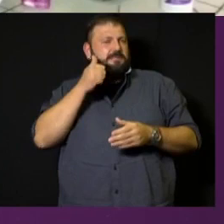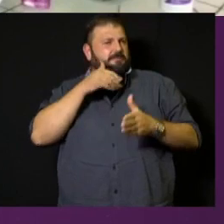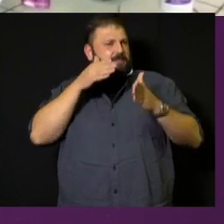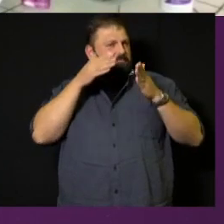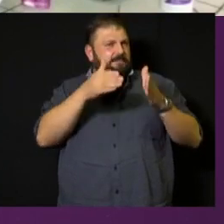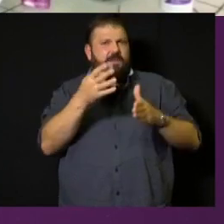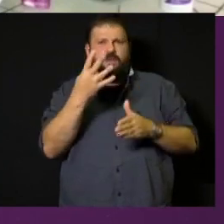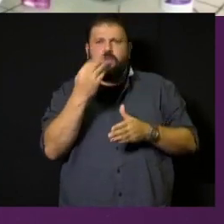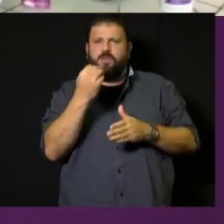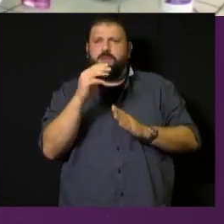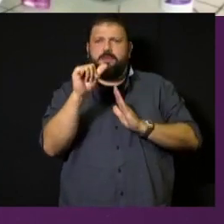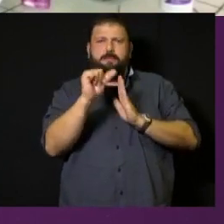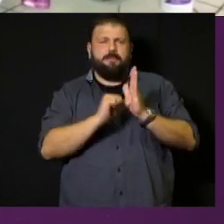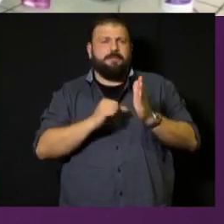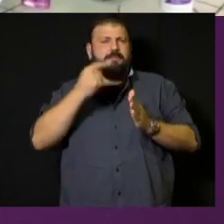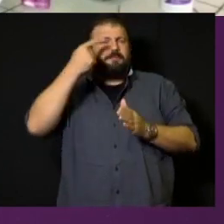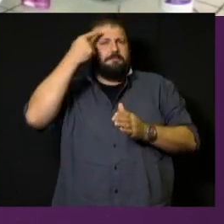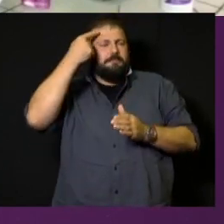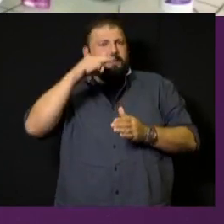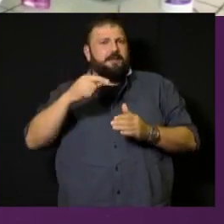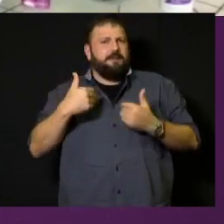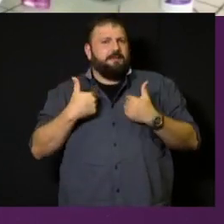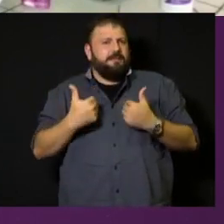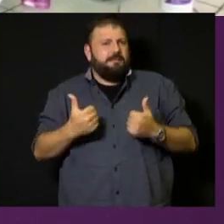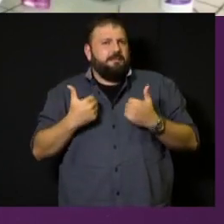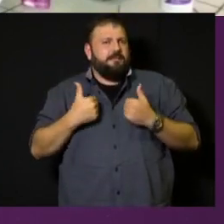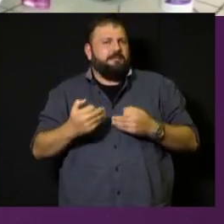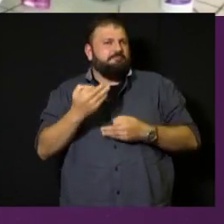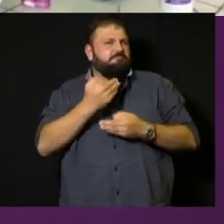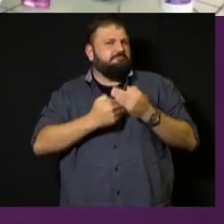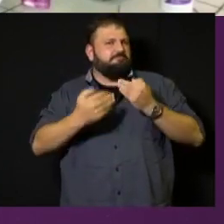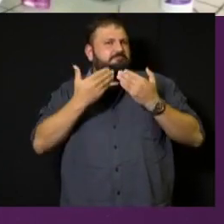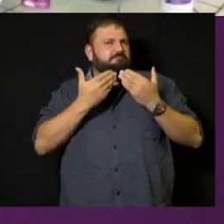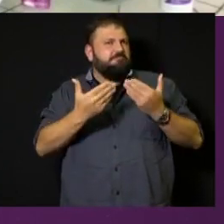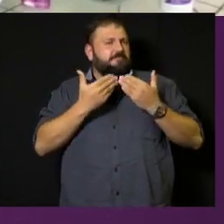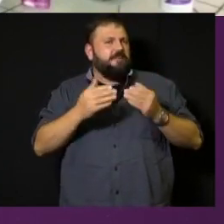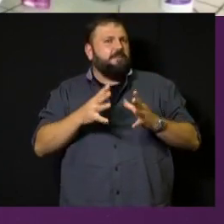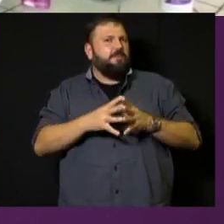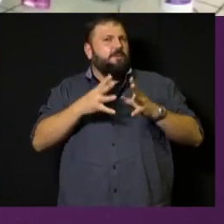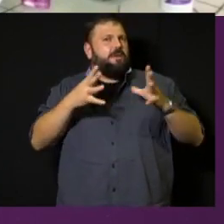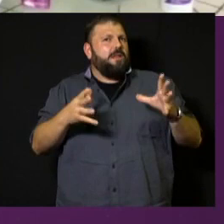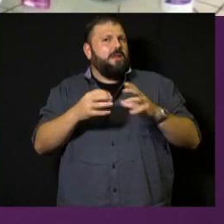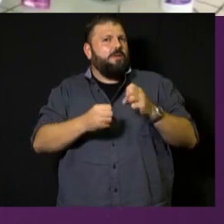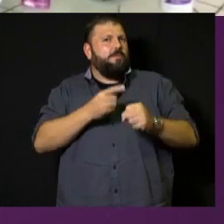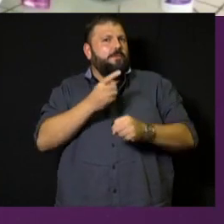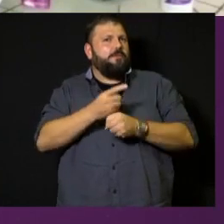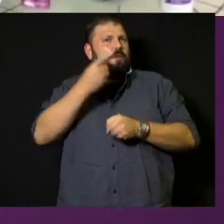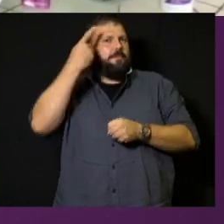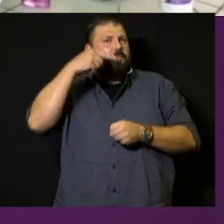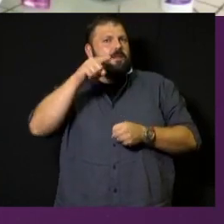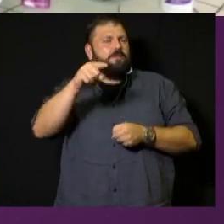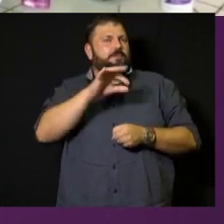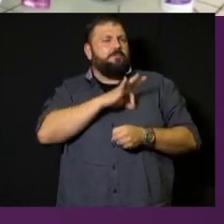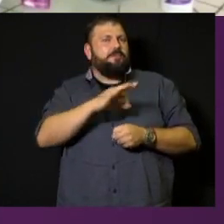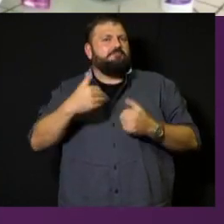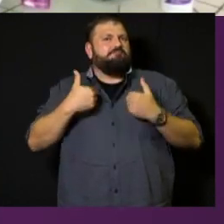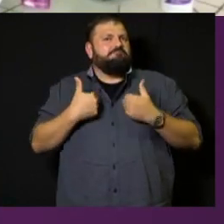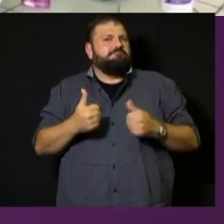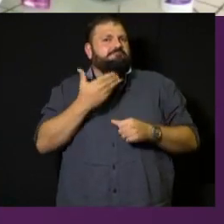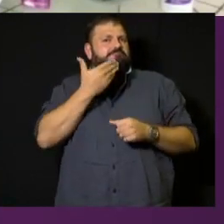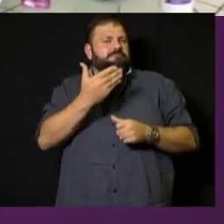You need to spend at least 9 months to start creating a break opportunity, and obviously you need to develop